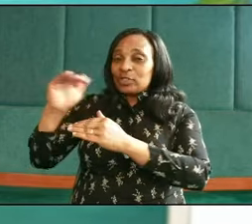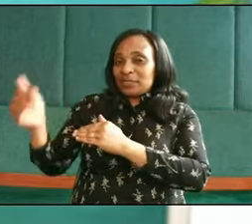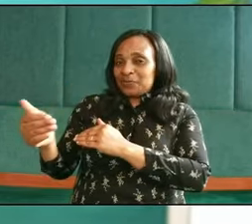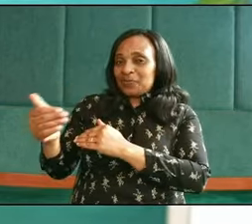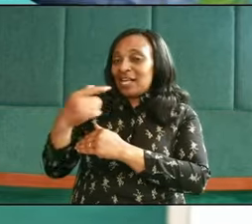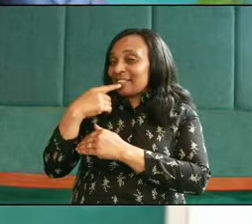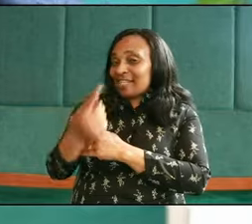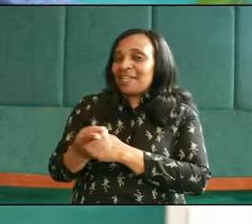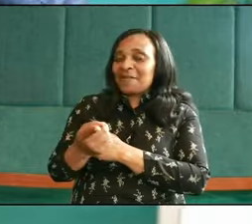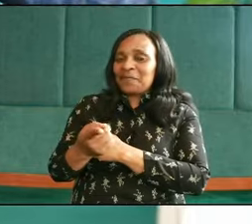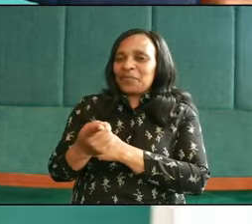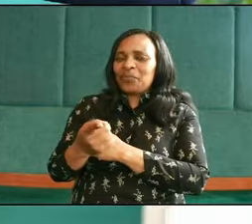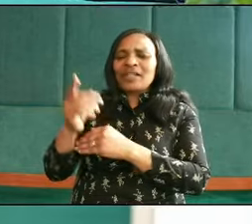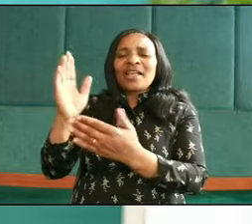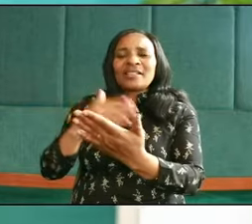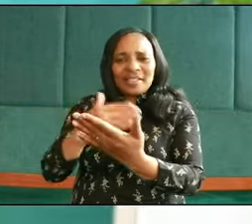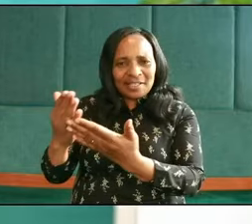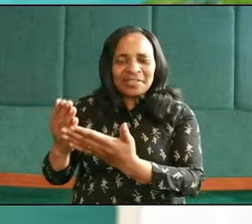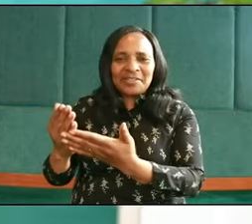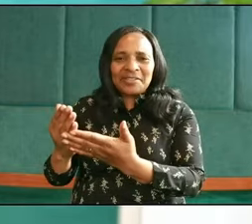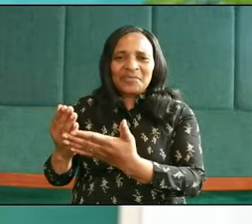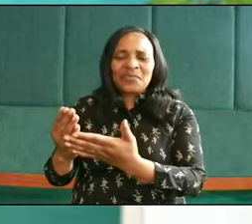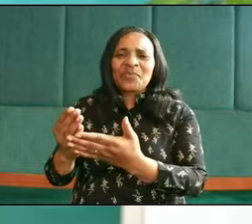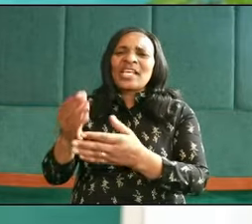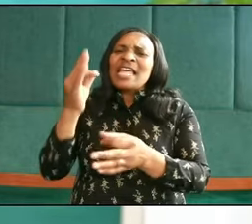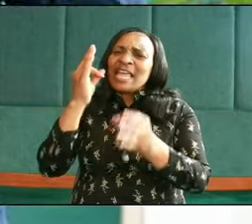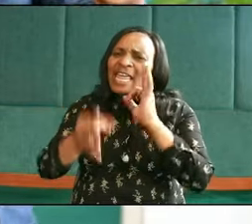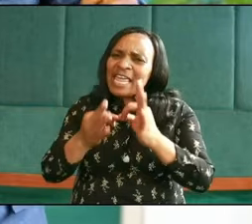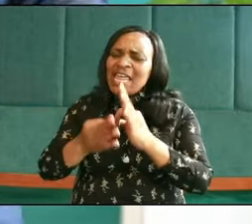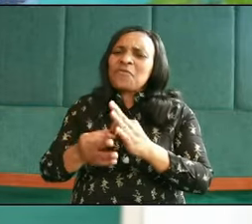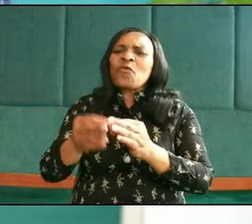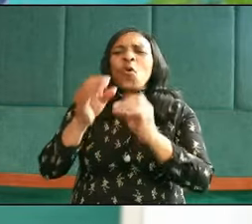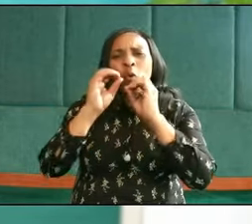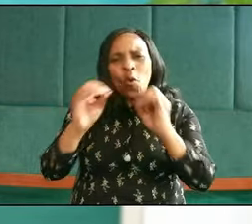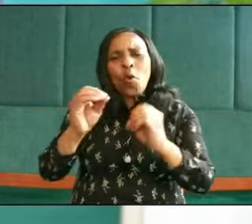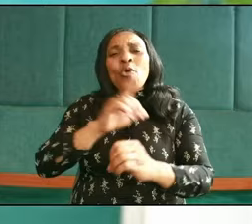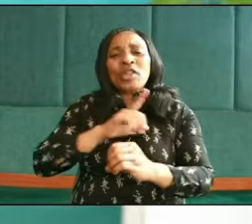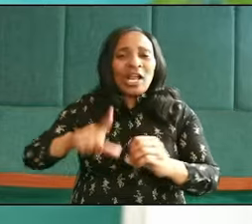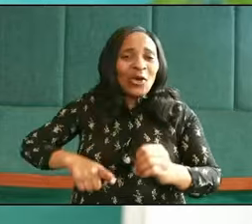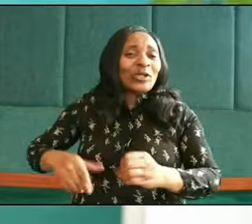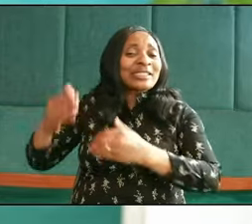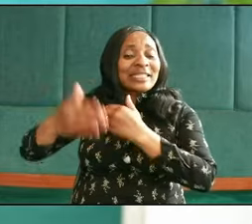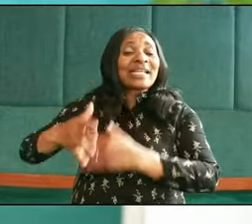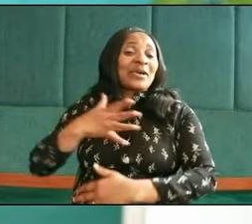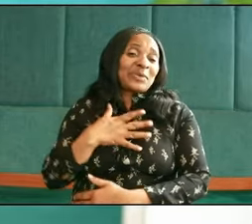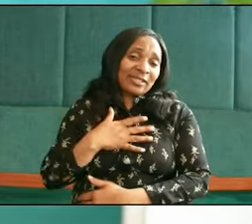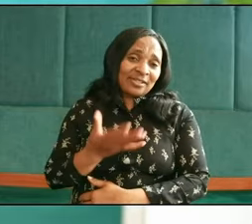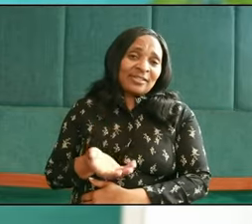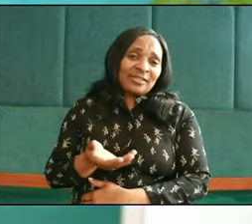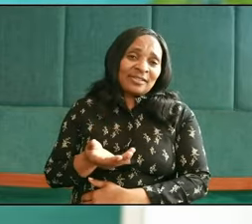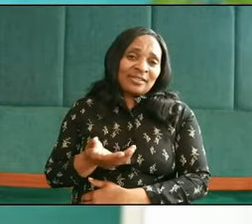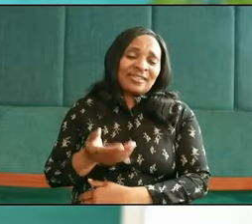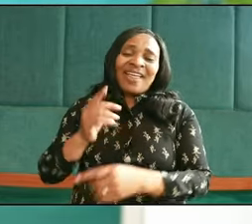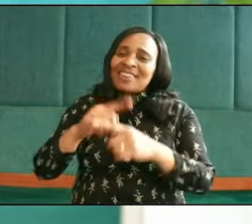they are saying, and they are singing, if it were not the Lord who was on our side,